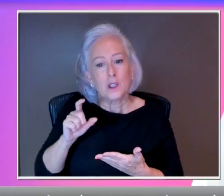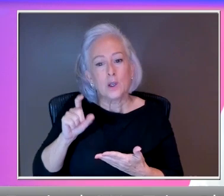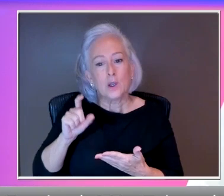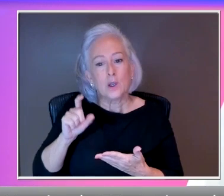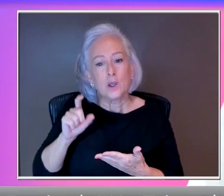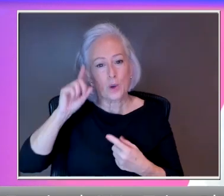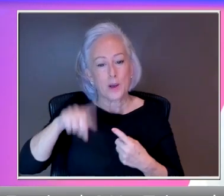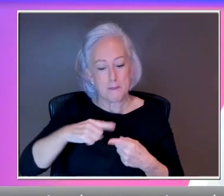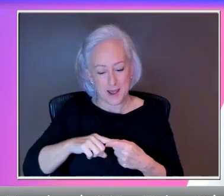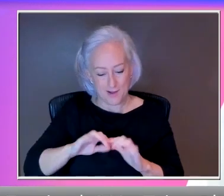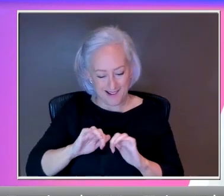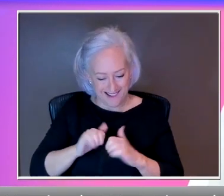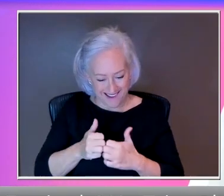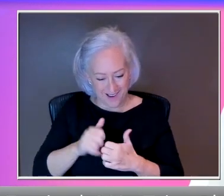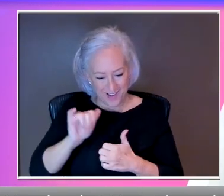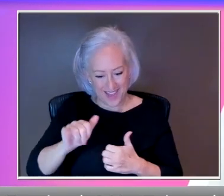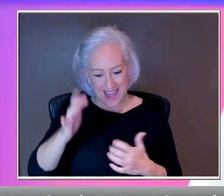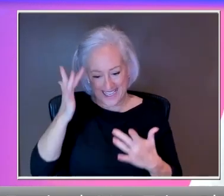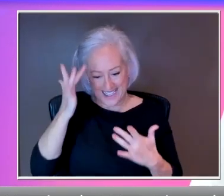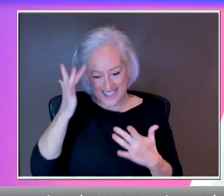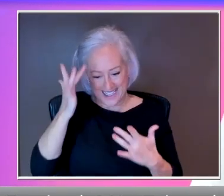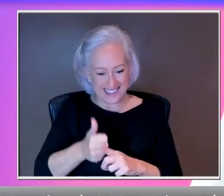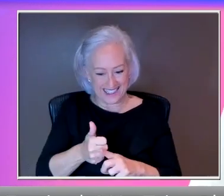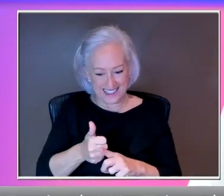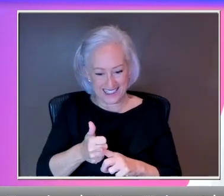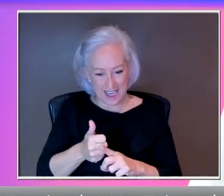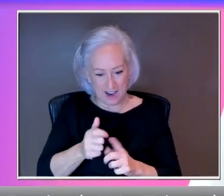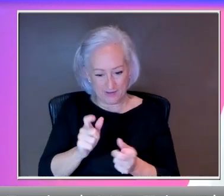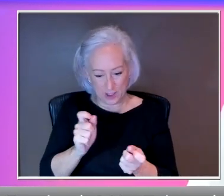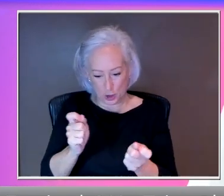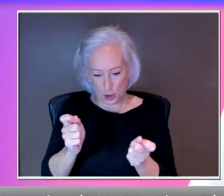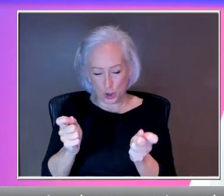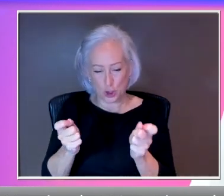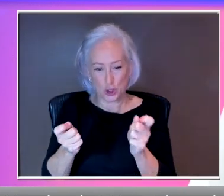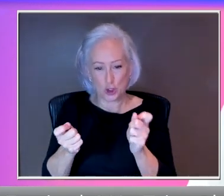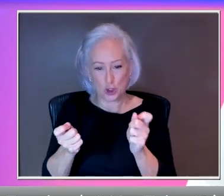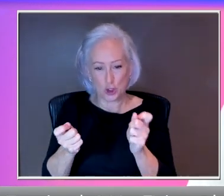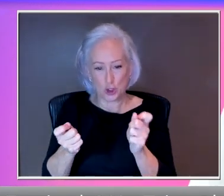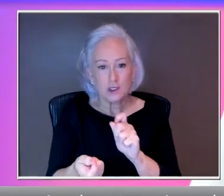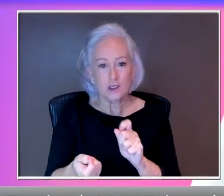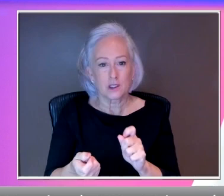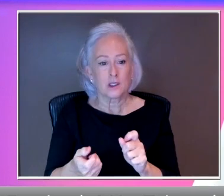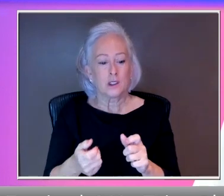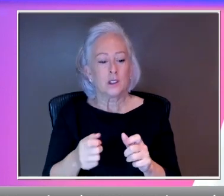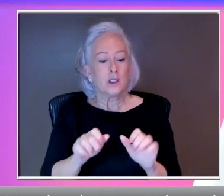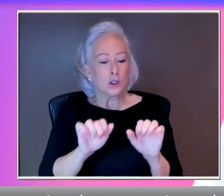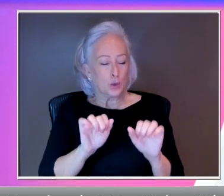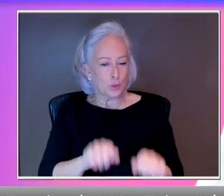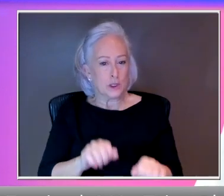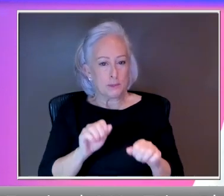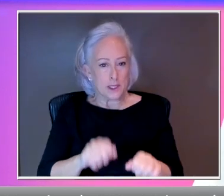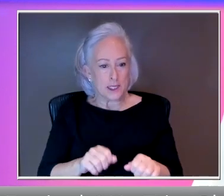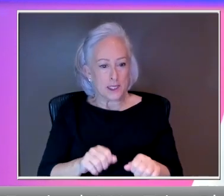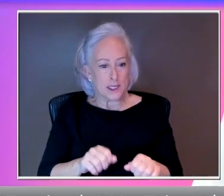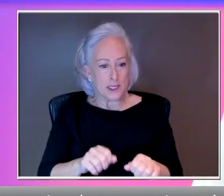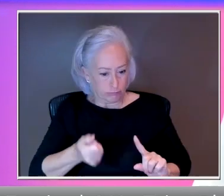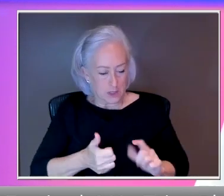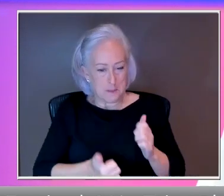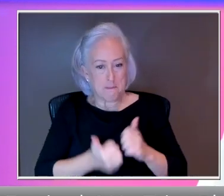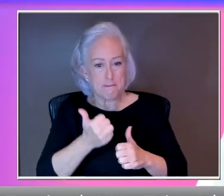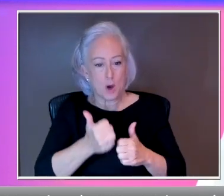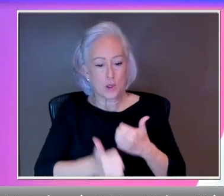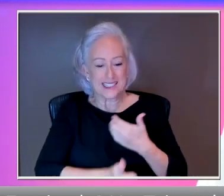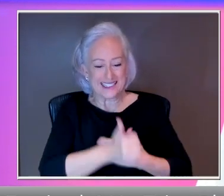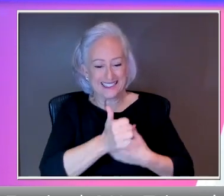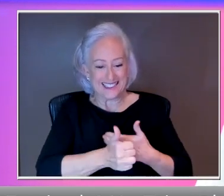disease. And fortunately, a lot of this, we've been able to just rule out the most dangerous things and just focus on a lot of